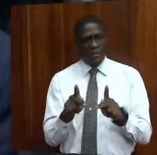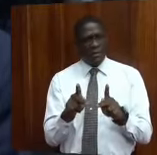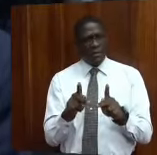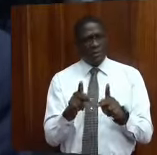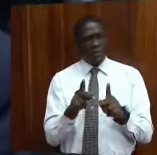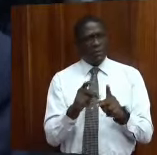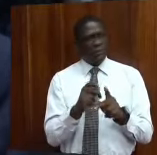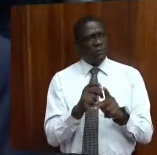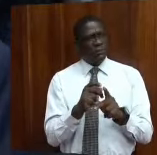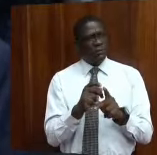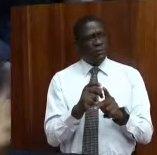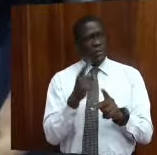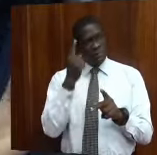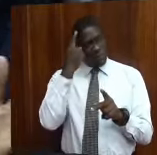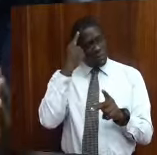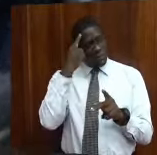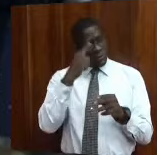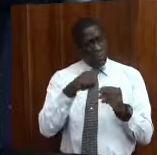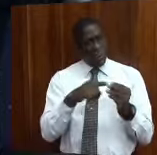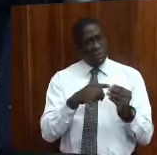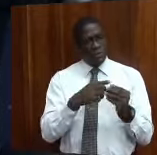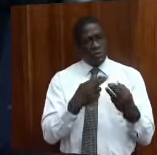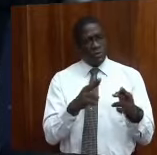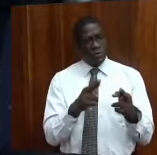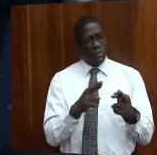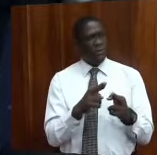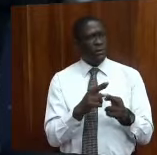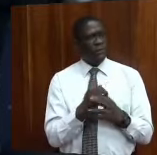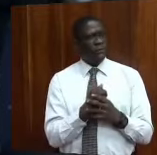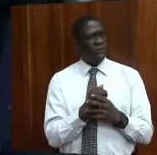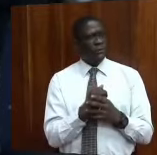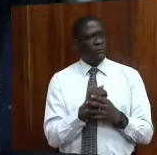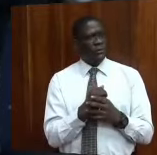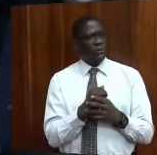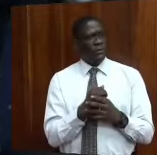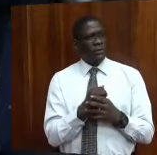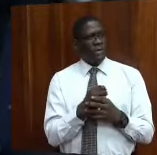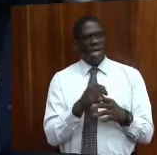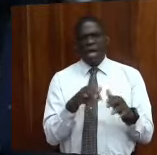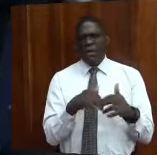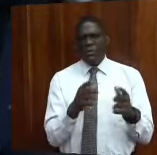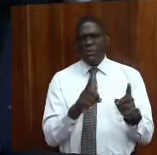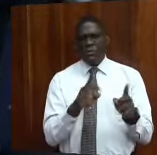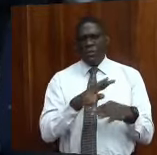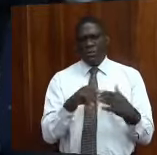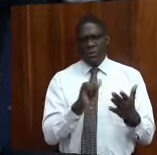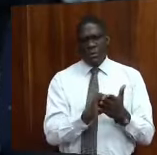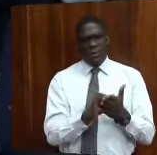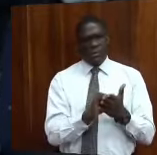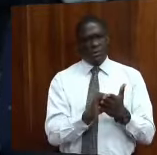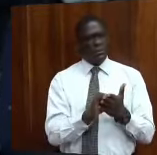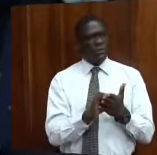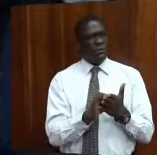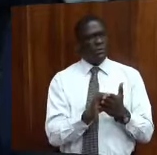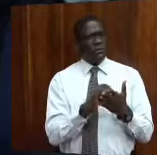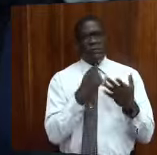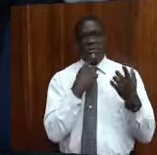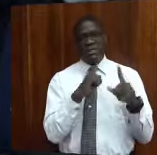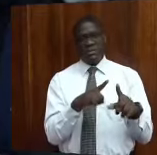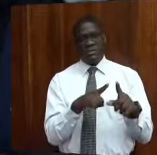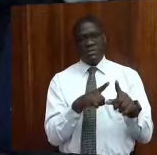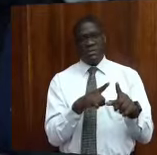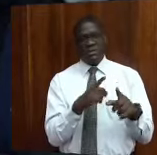those who say, how are we going to get all this done? I say, look closely, Mr. Speaker, and you will see